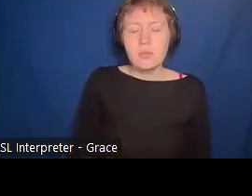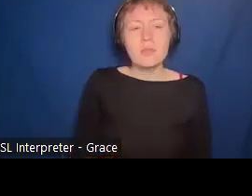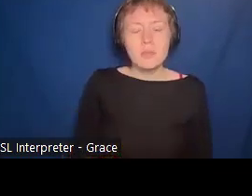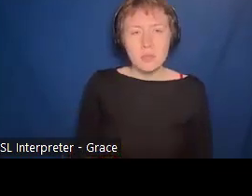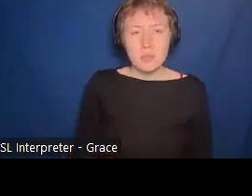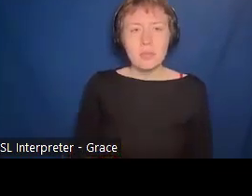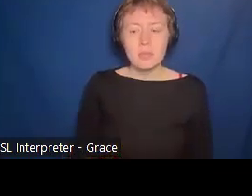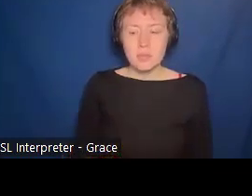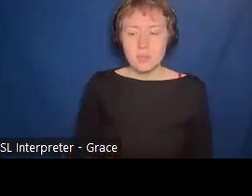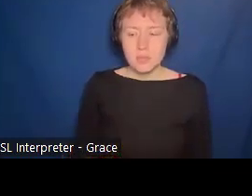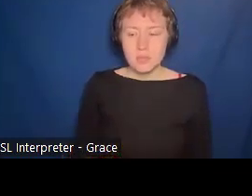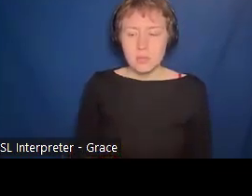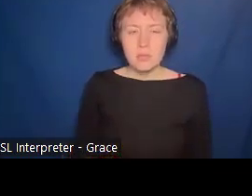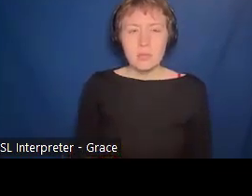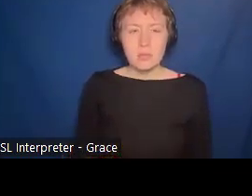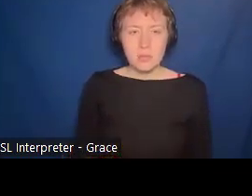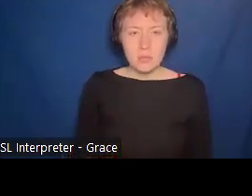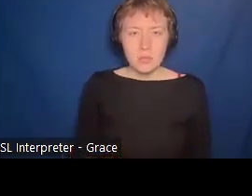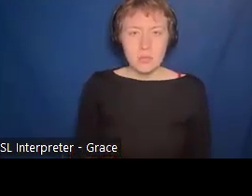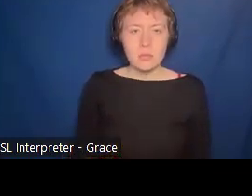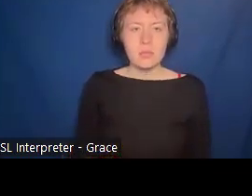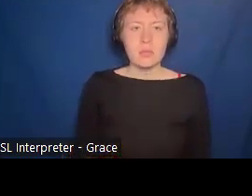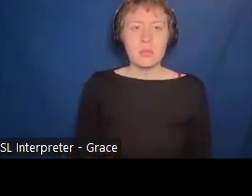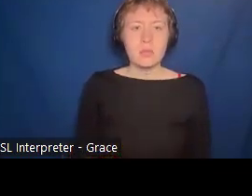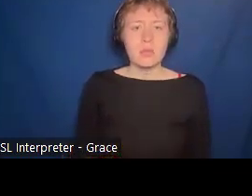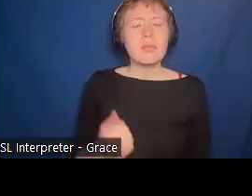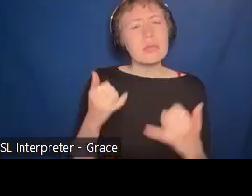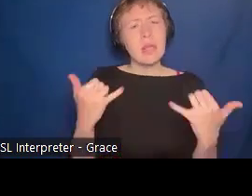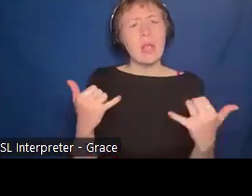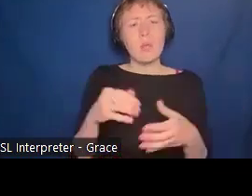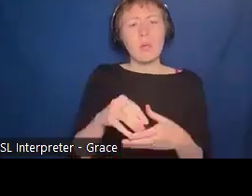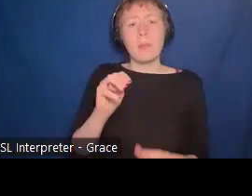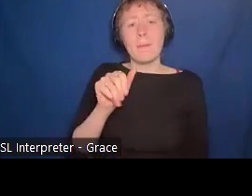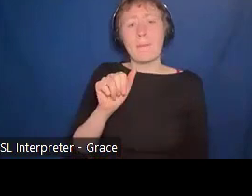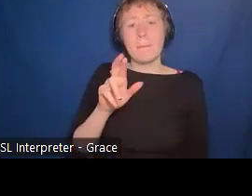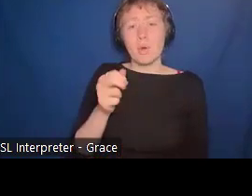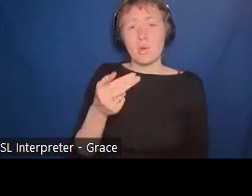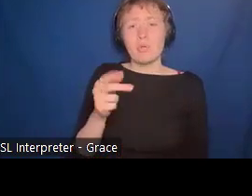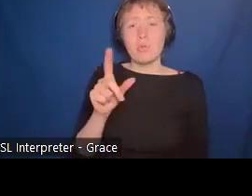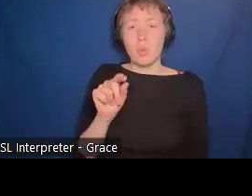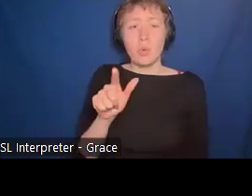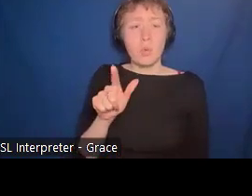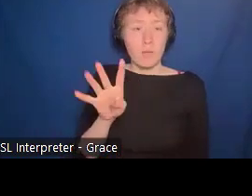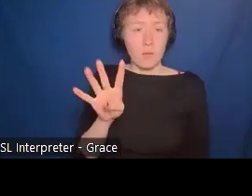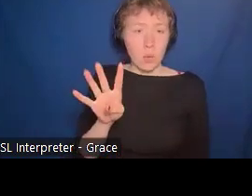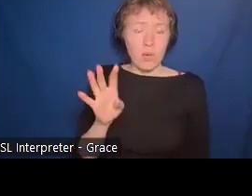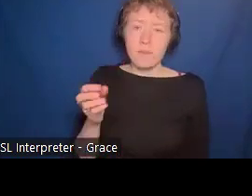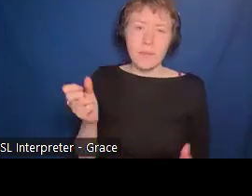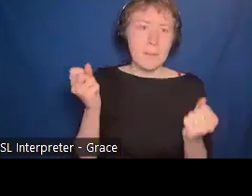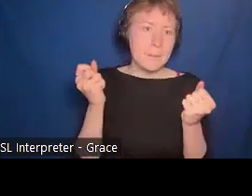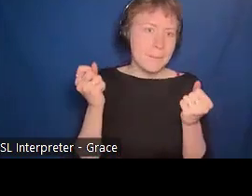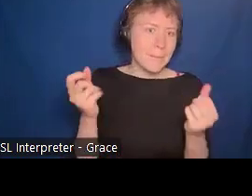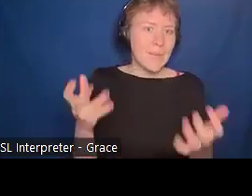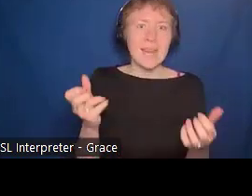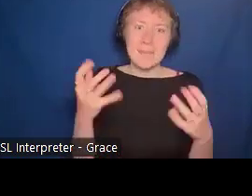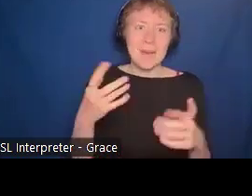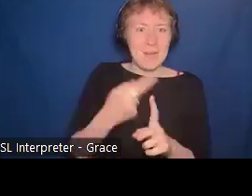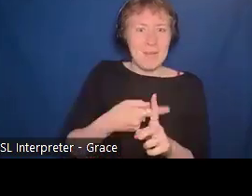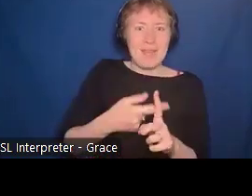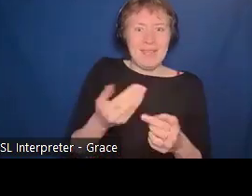So we are now in March 2024. We have many, many months in front of us.